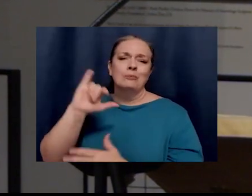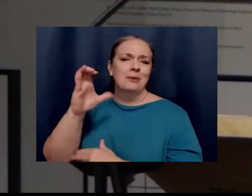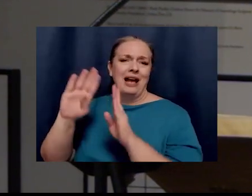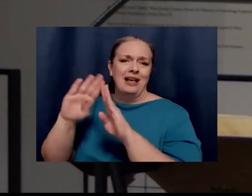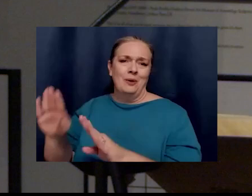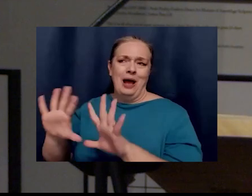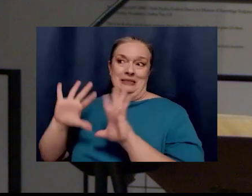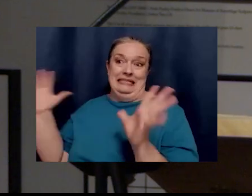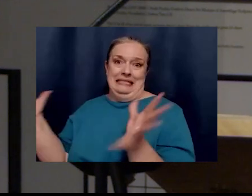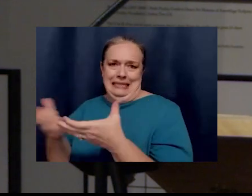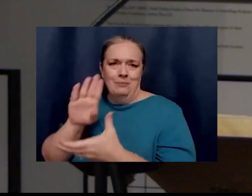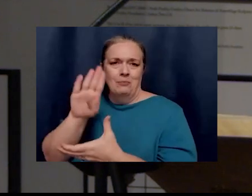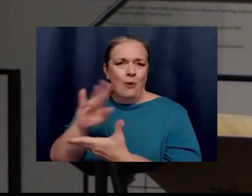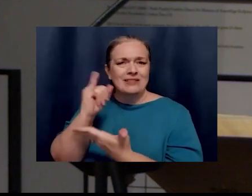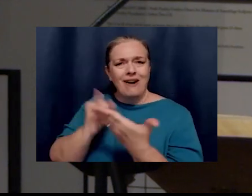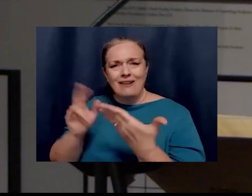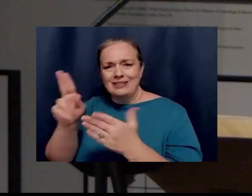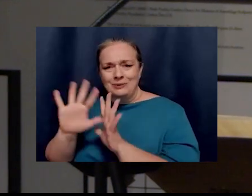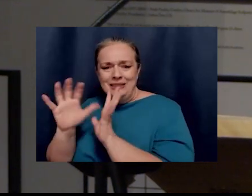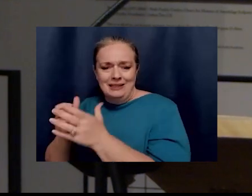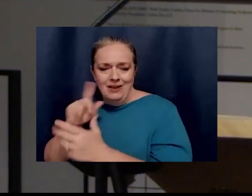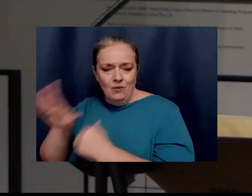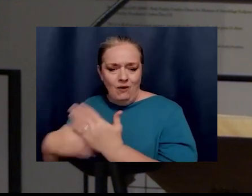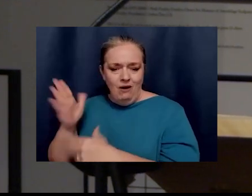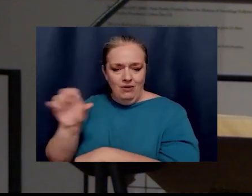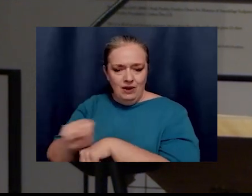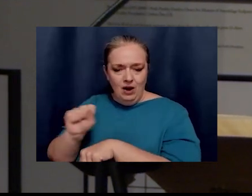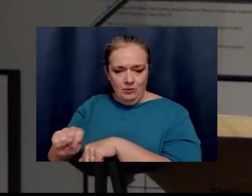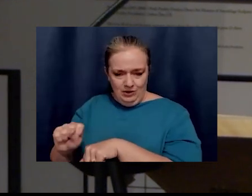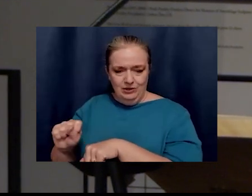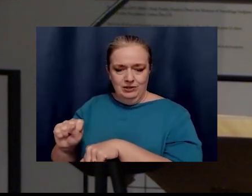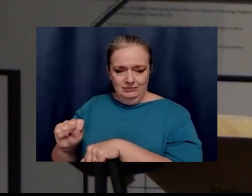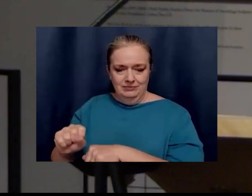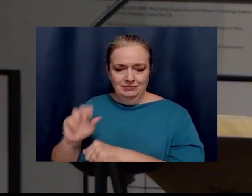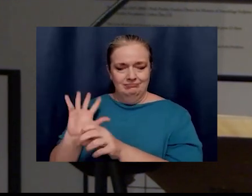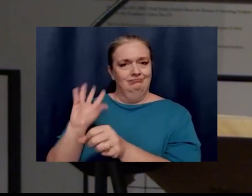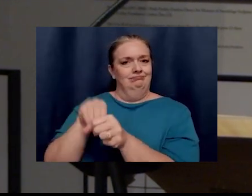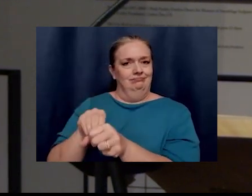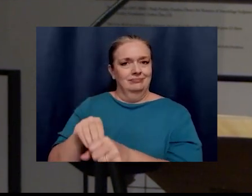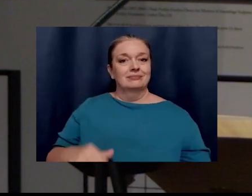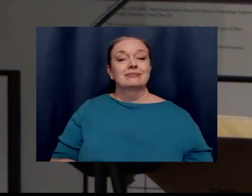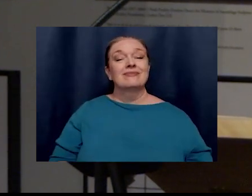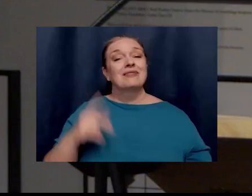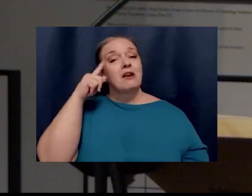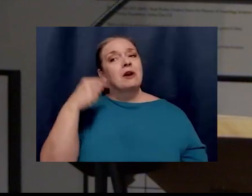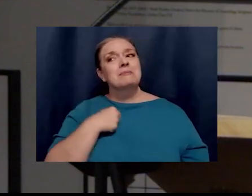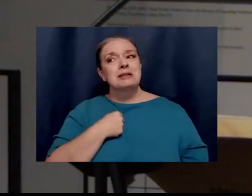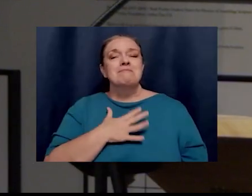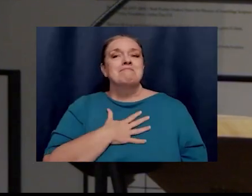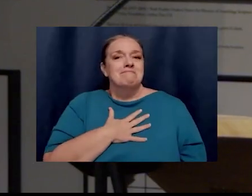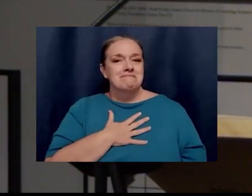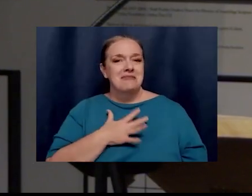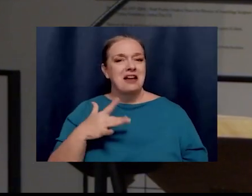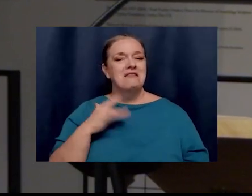team, for all their efforts to make this evening possible. For me, this is a sort of homecoming, and I was